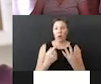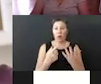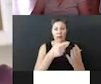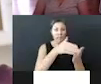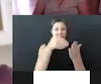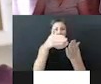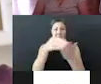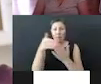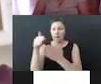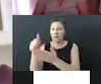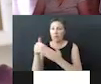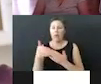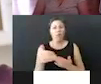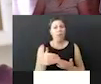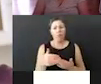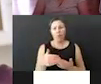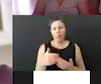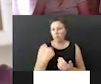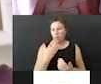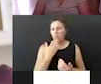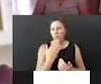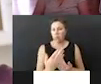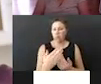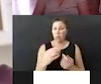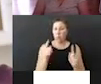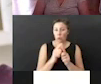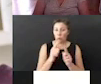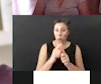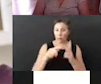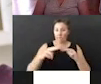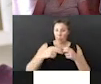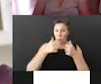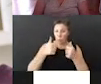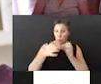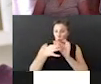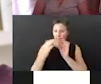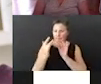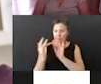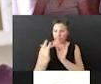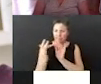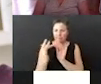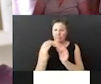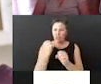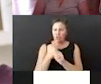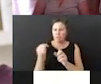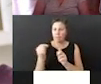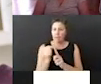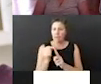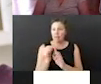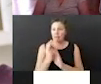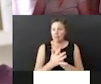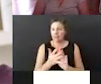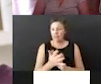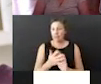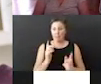and particularly having a good relationship with a GP, has meant we've been able to safely avoid even going to hospital in the